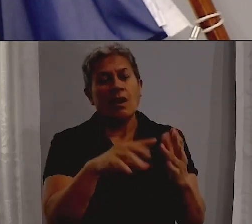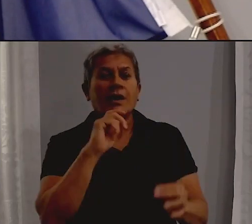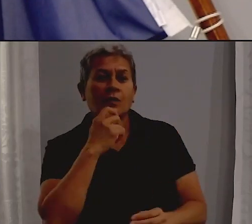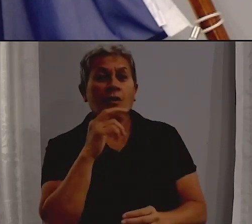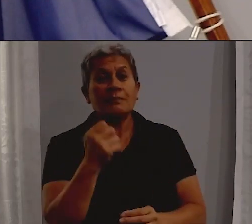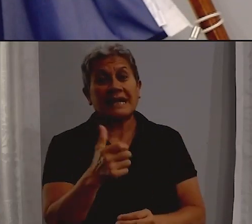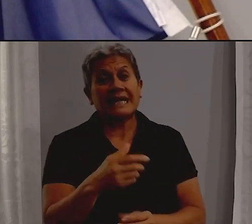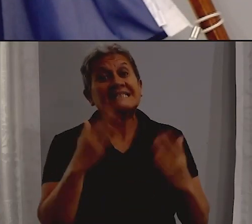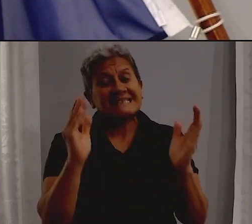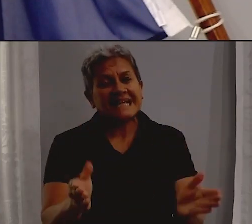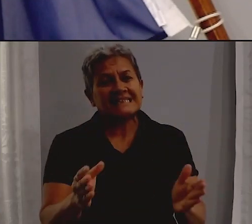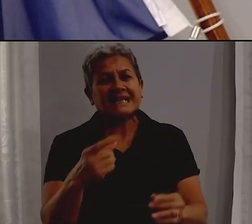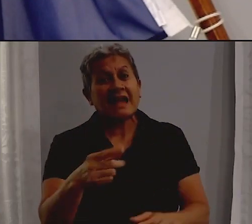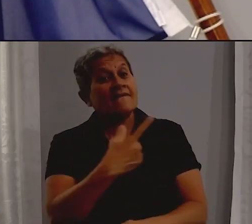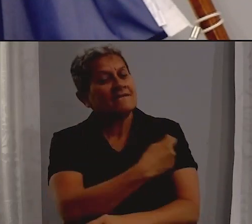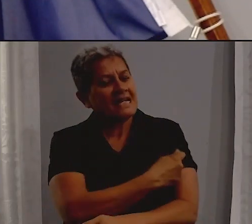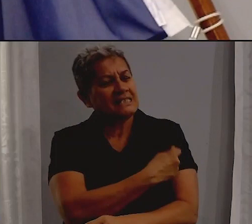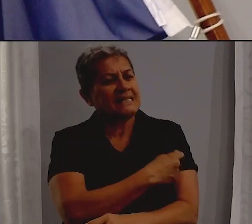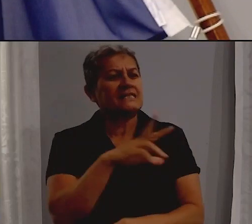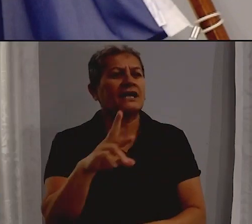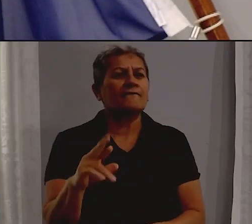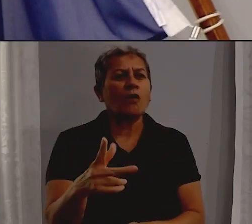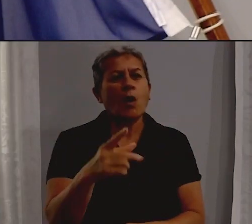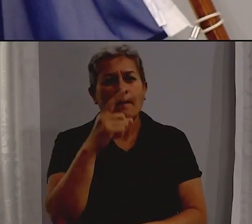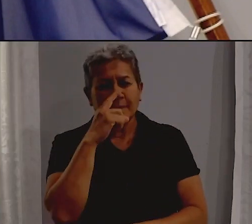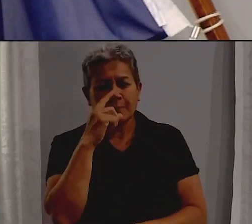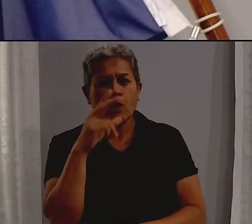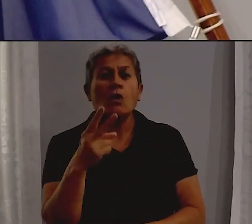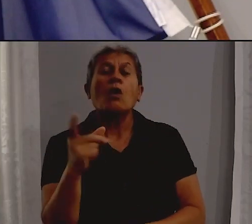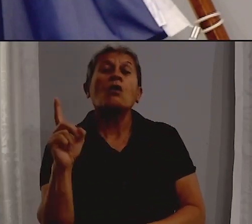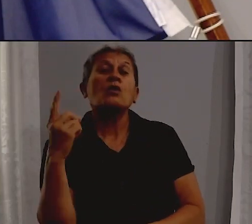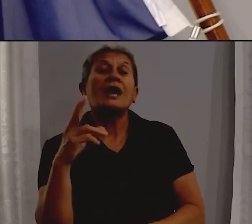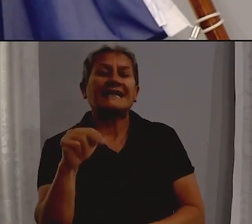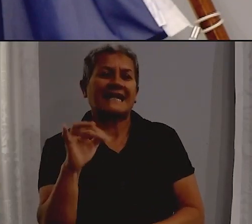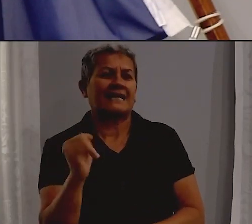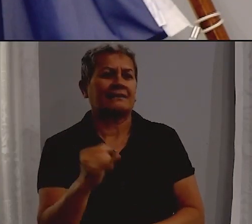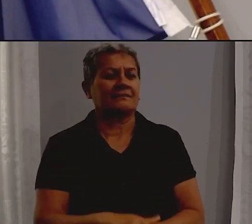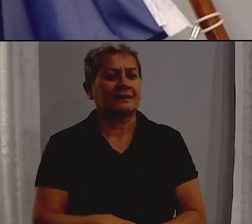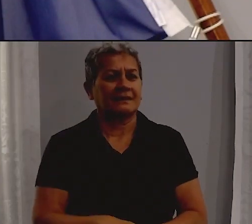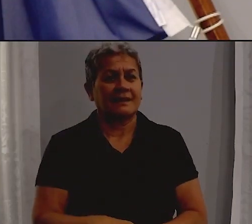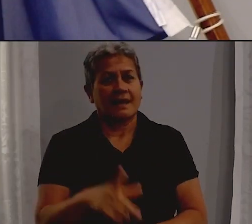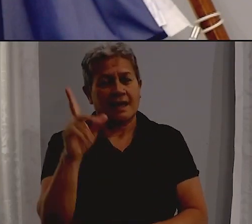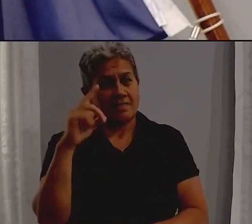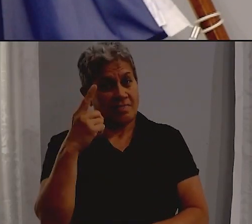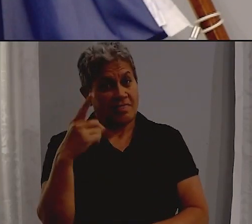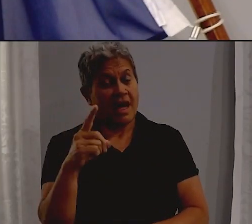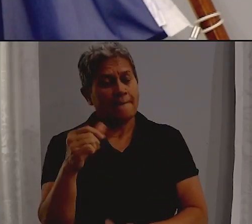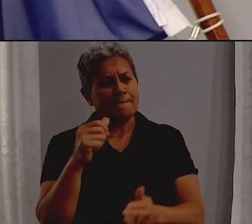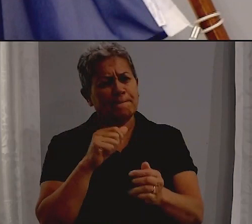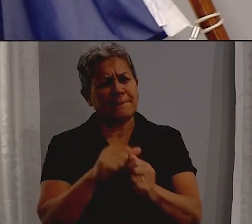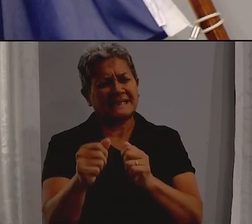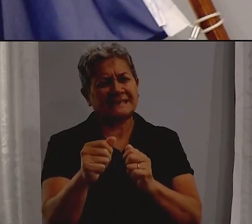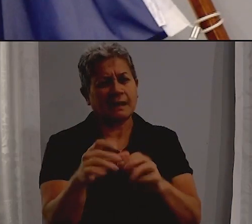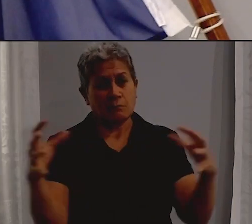and second doses to all who are eligible and now want to be vaccinated. The best weapons we have available to